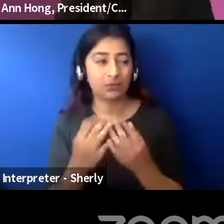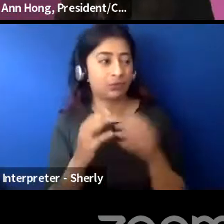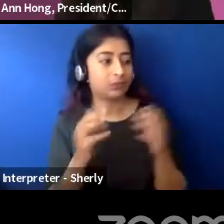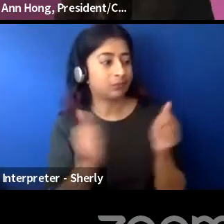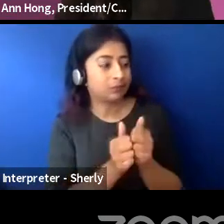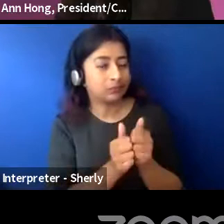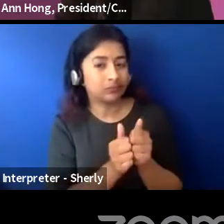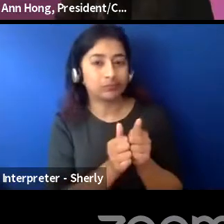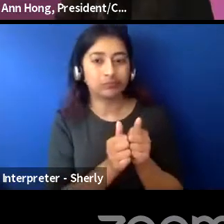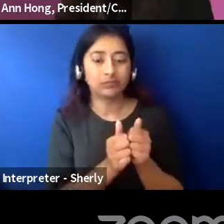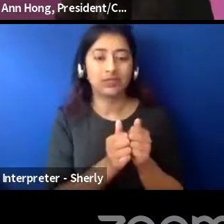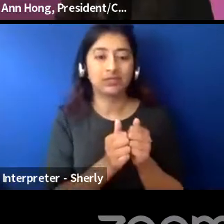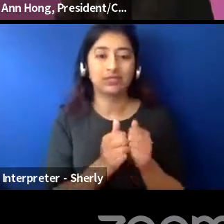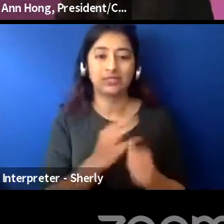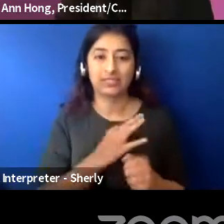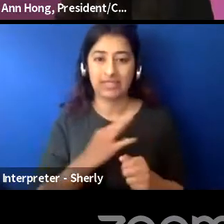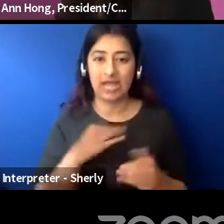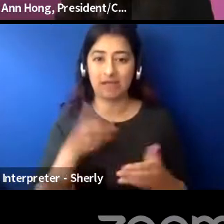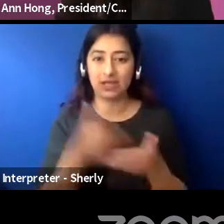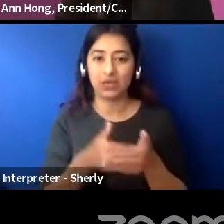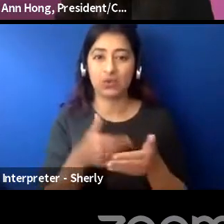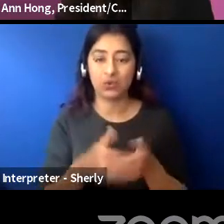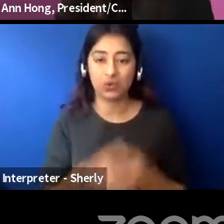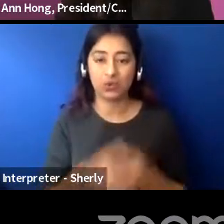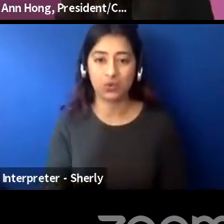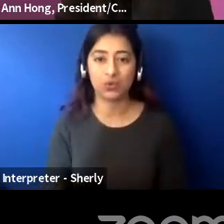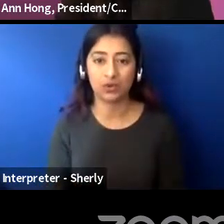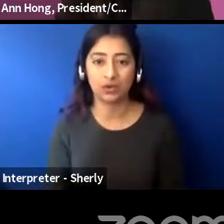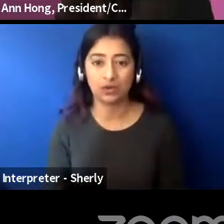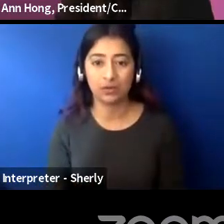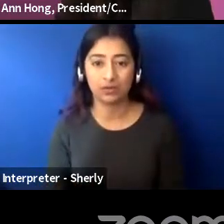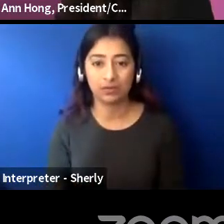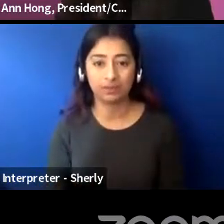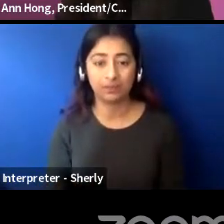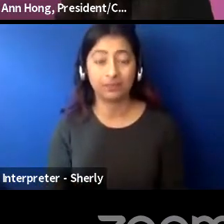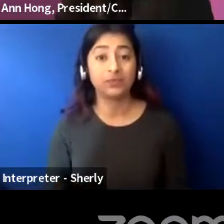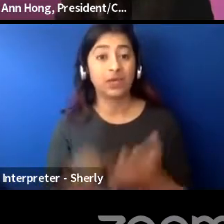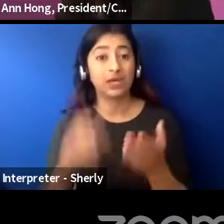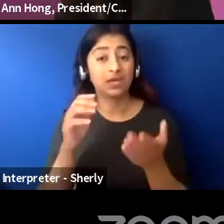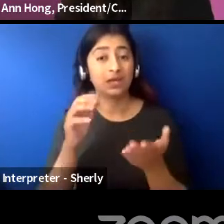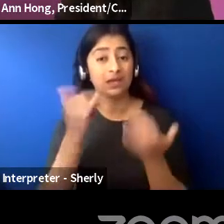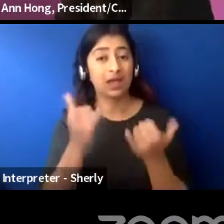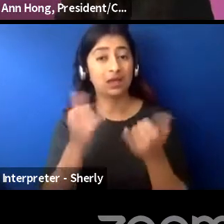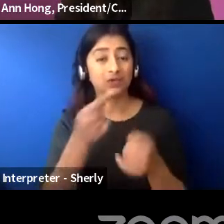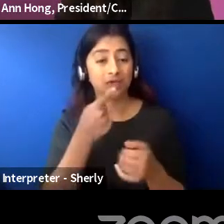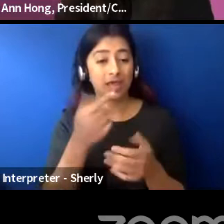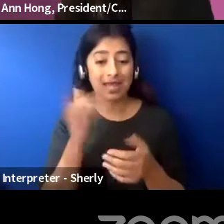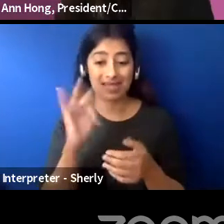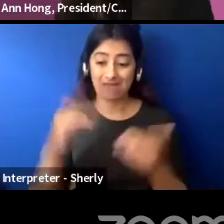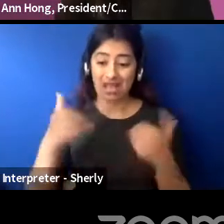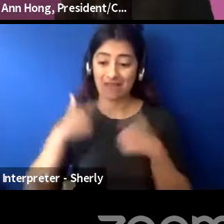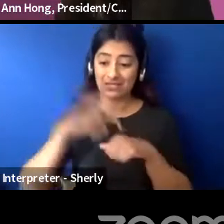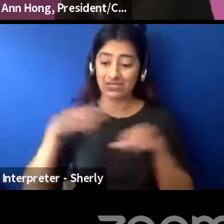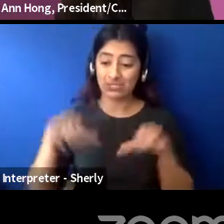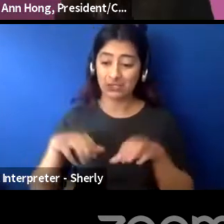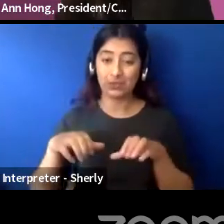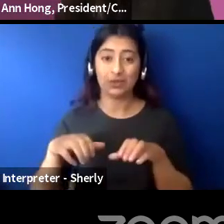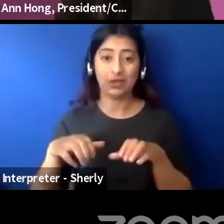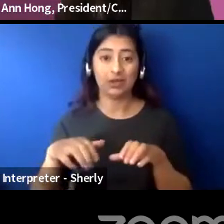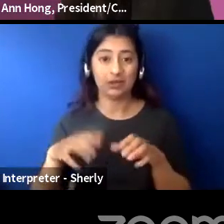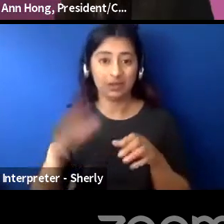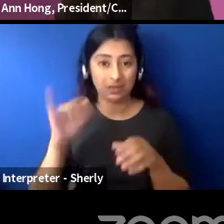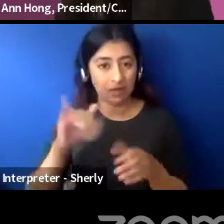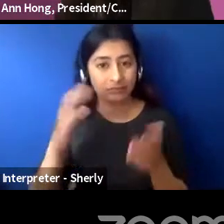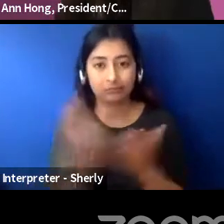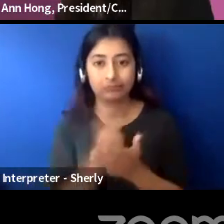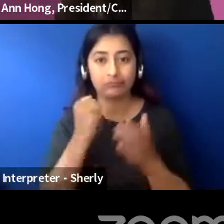being so close. So I figured this is that time when you say, if I had the time to do it, I would do it. It was the opportunity